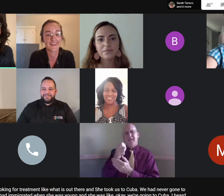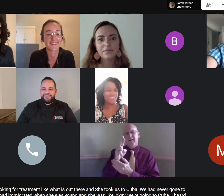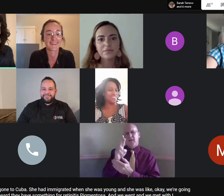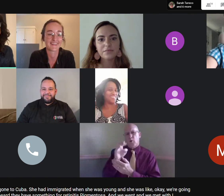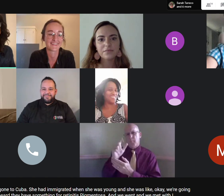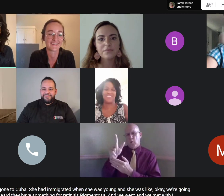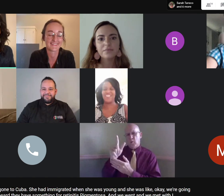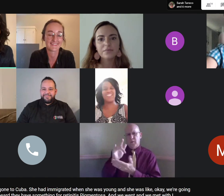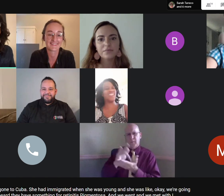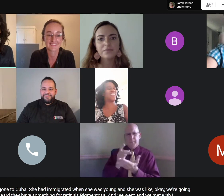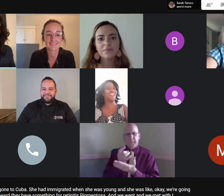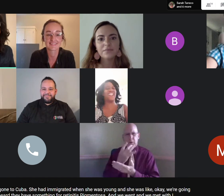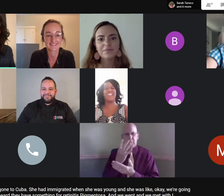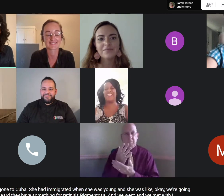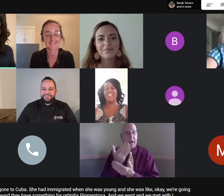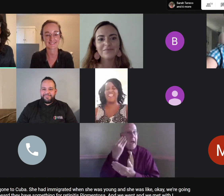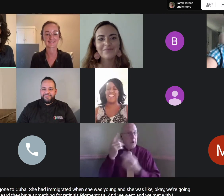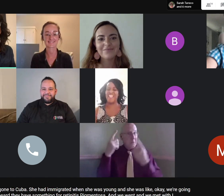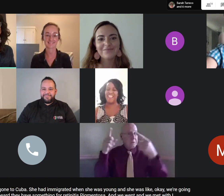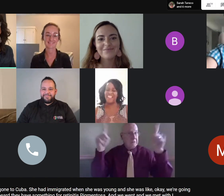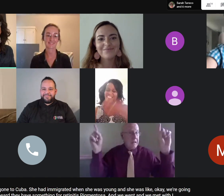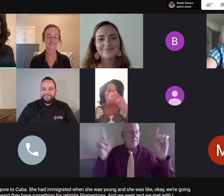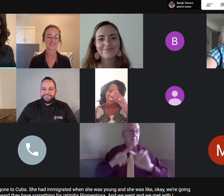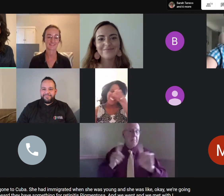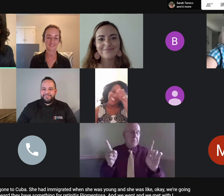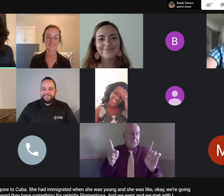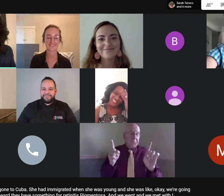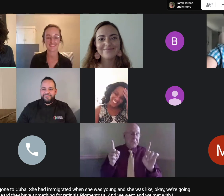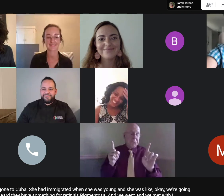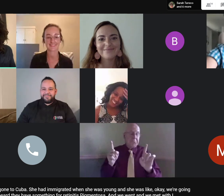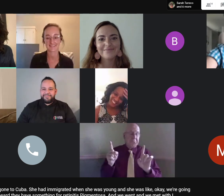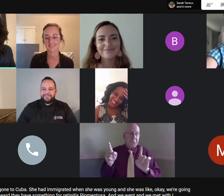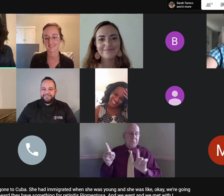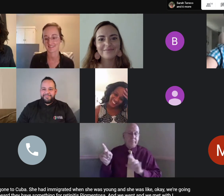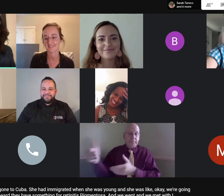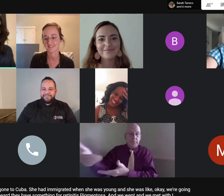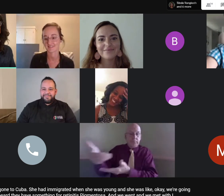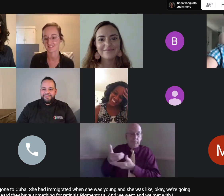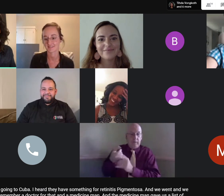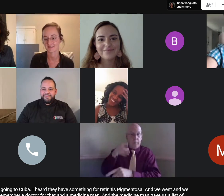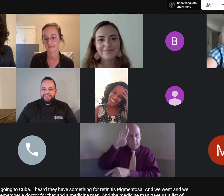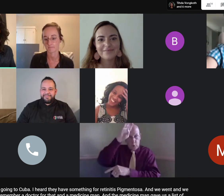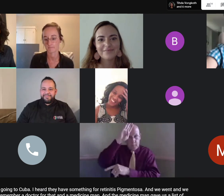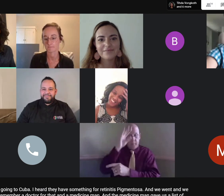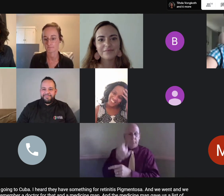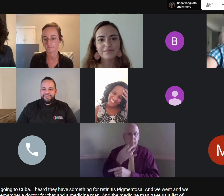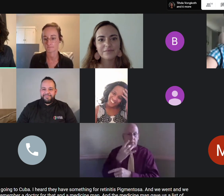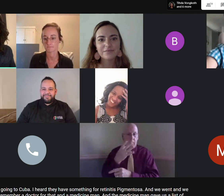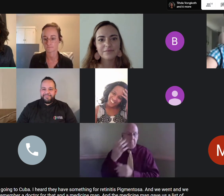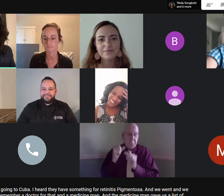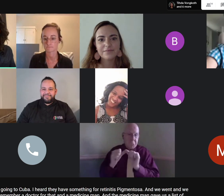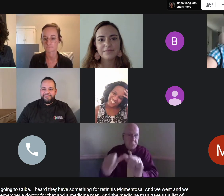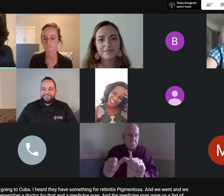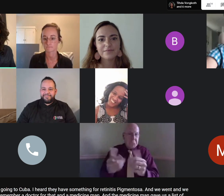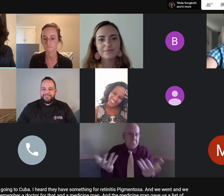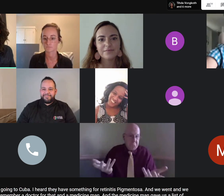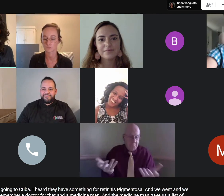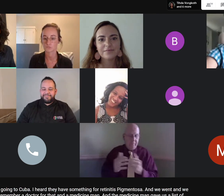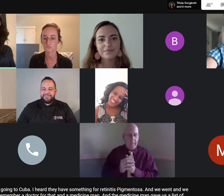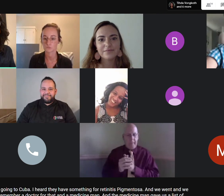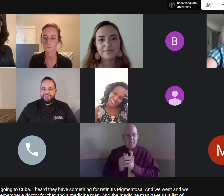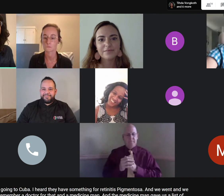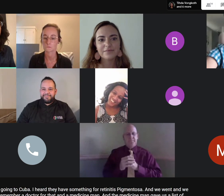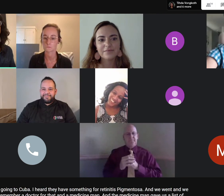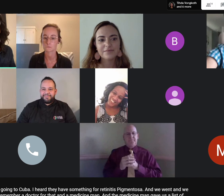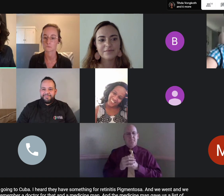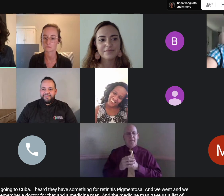no idea. But we take the pills from Cuba, from the medicine man. And I imagine for other people with disabilities,